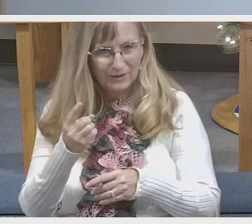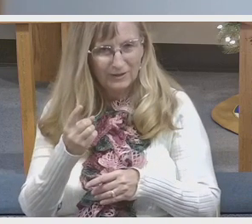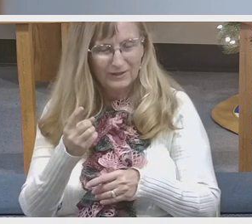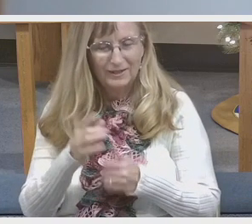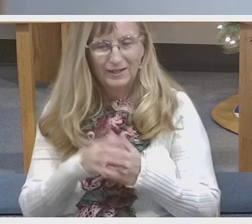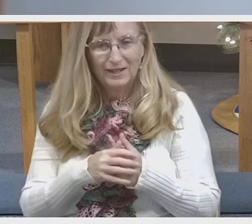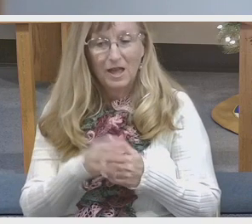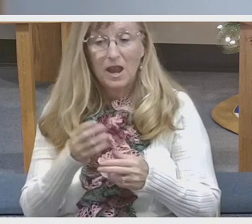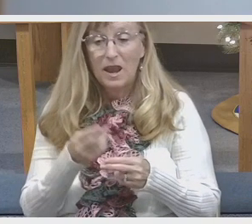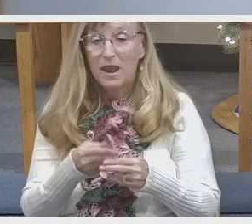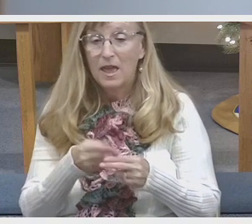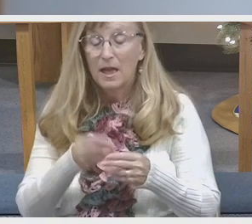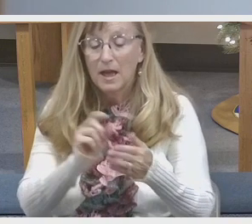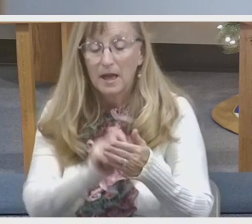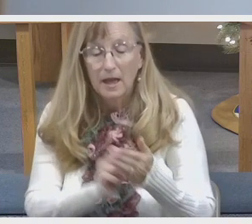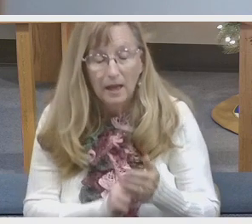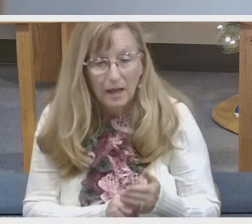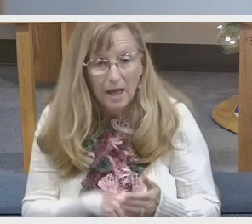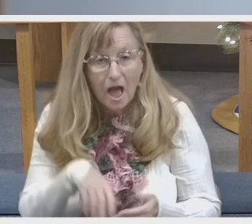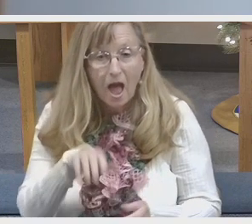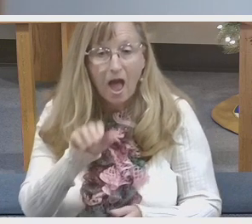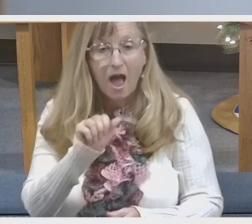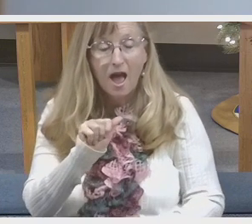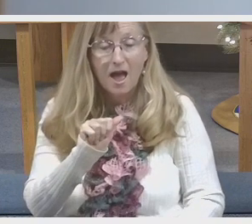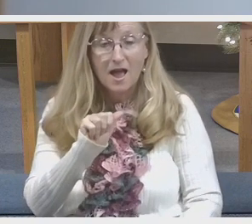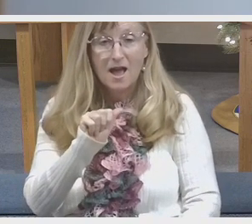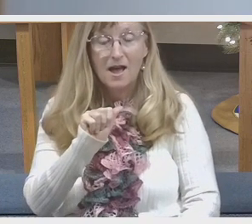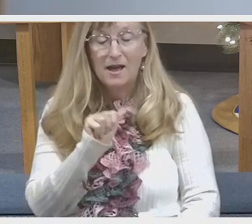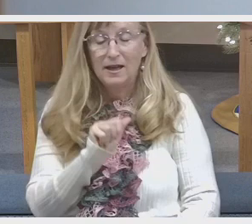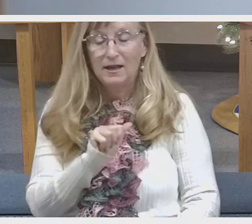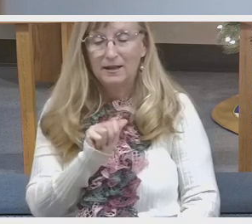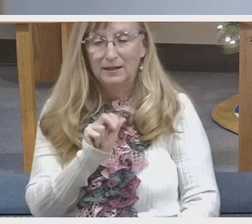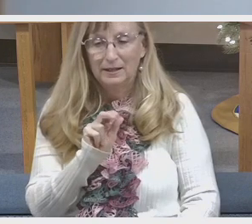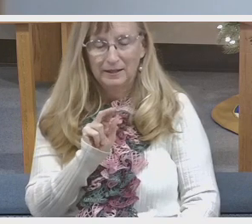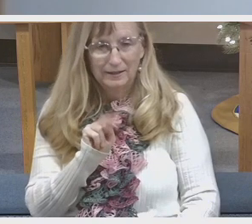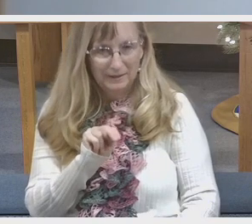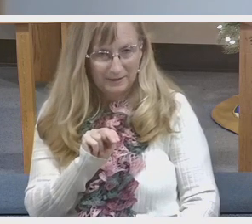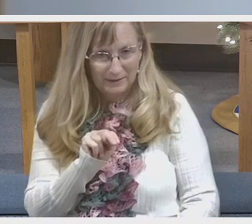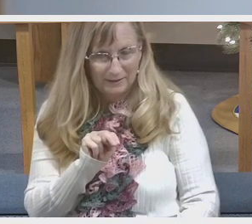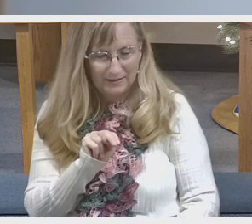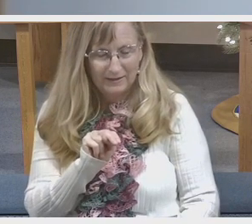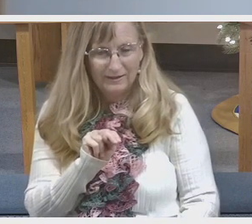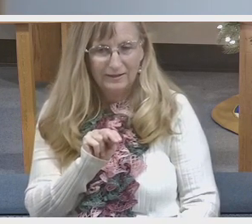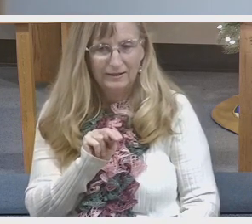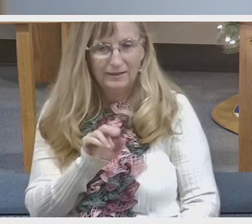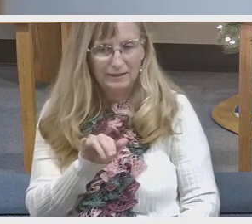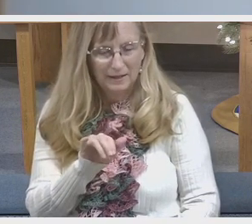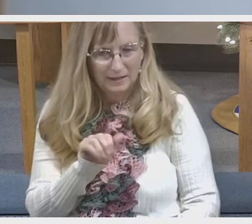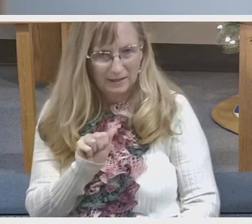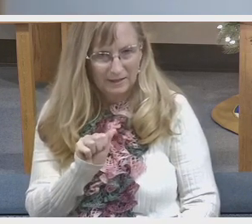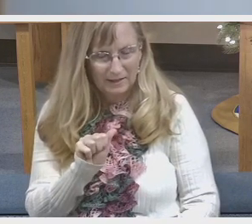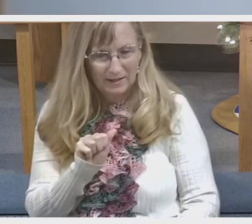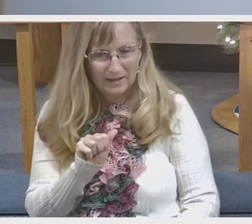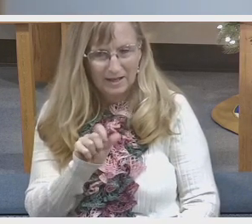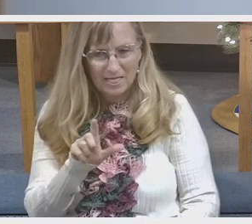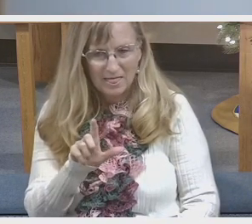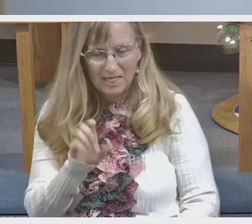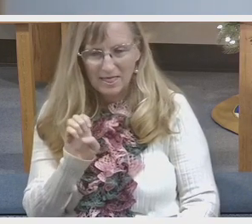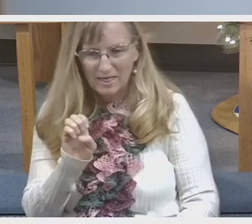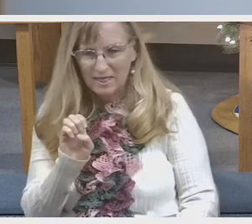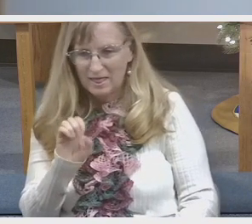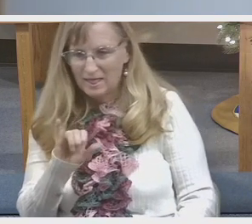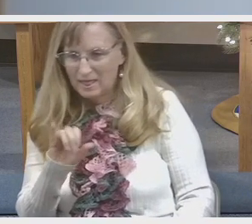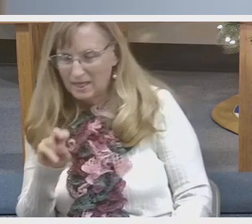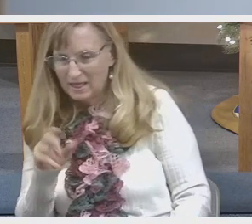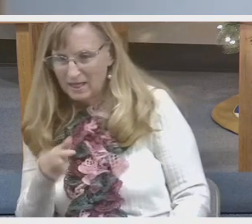down? And I said, Anya Lee Schrader. And he said, well, how do you spell Lee? And I said, just like her